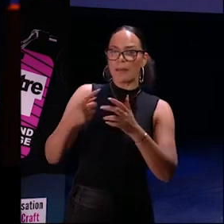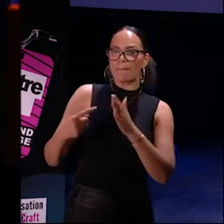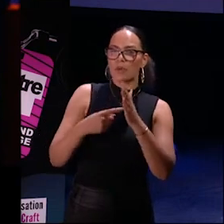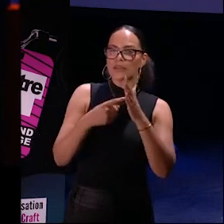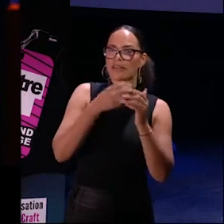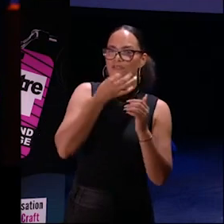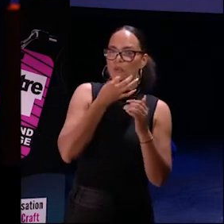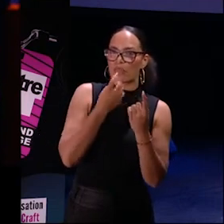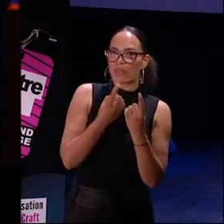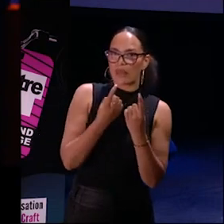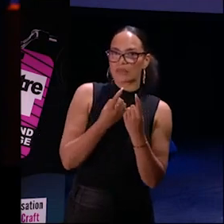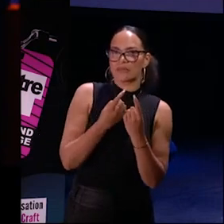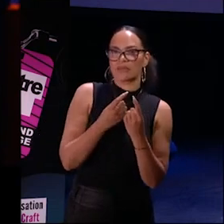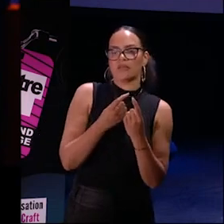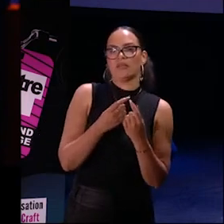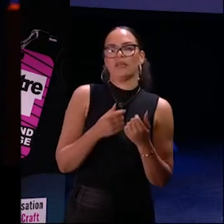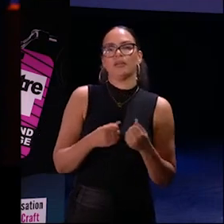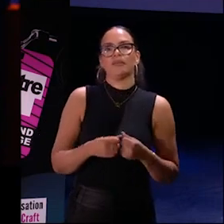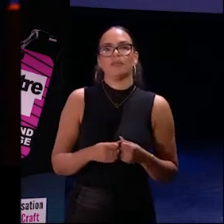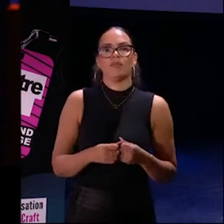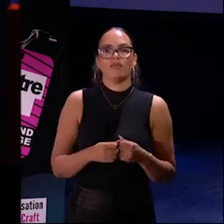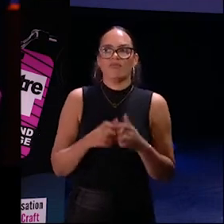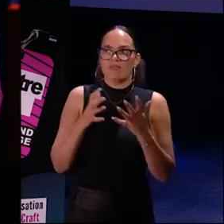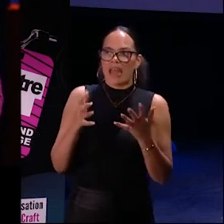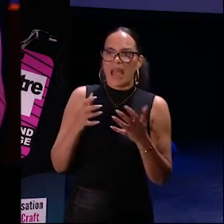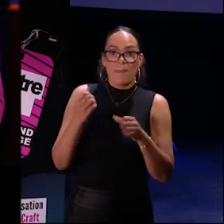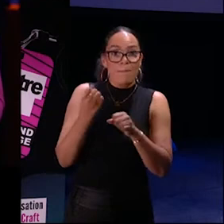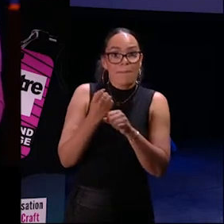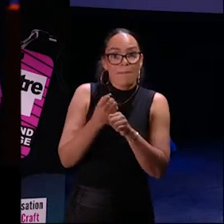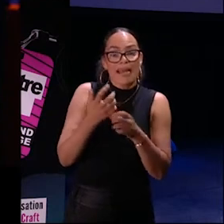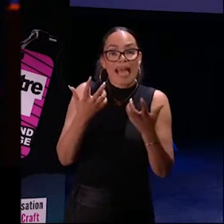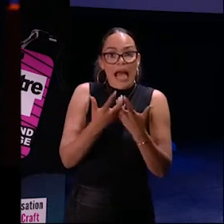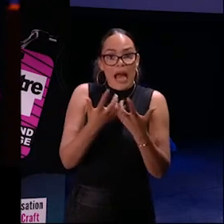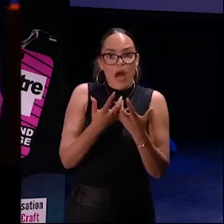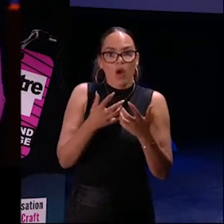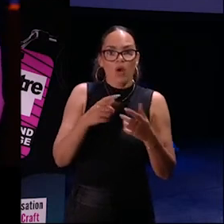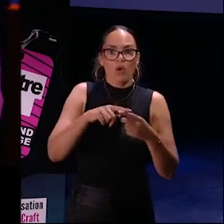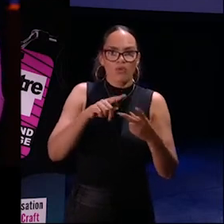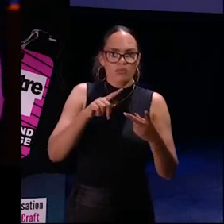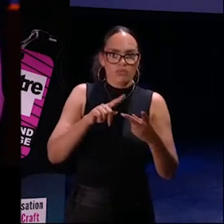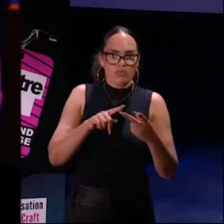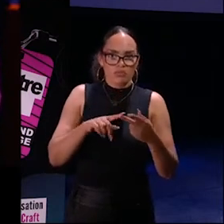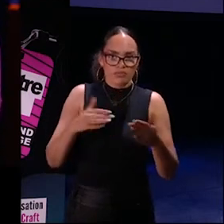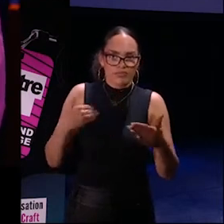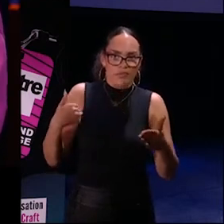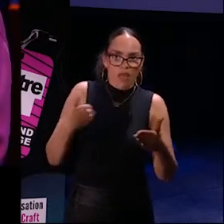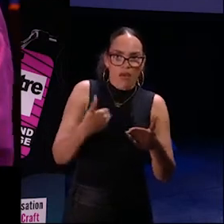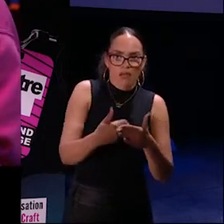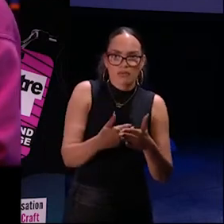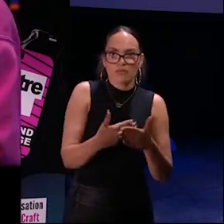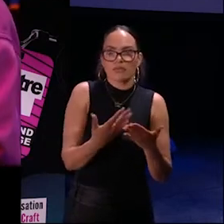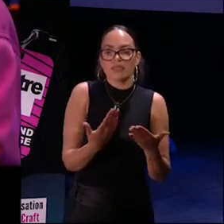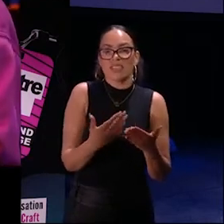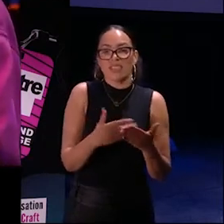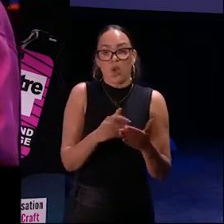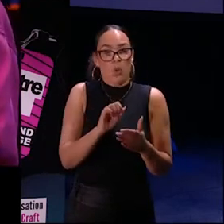the sort of the embodied footprint of the thing and how it's made. There's how long it's there then going to last you. So yes,